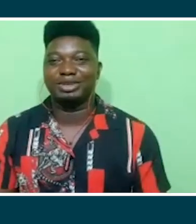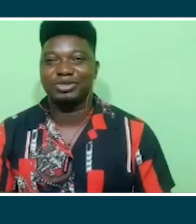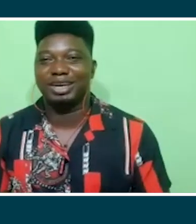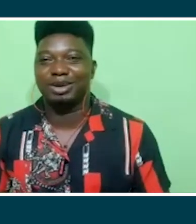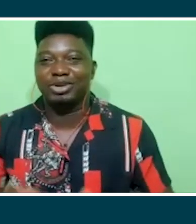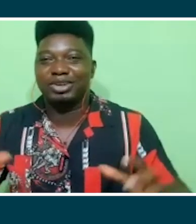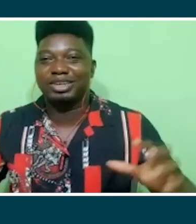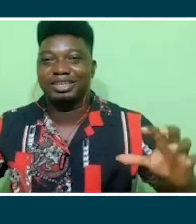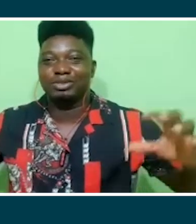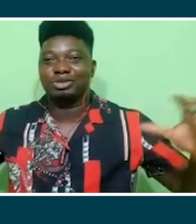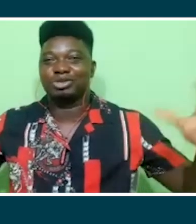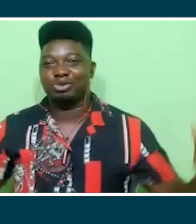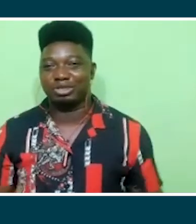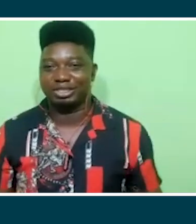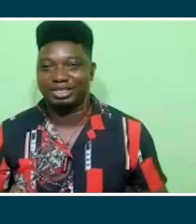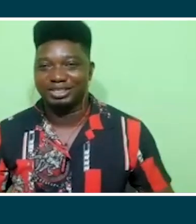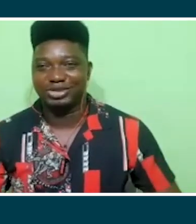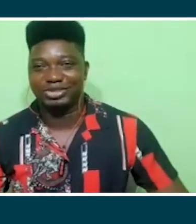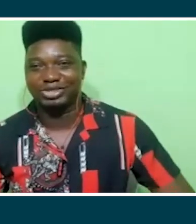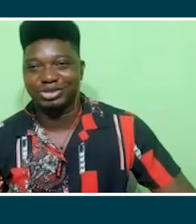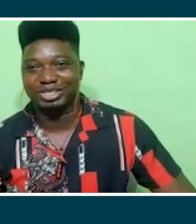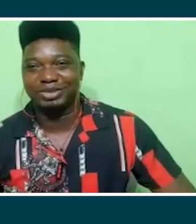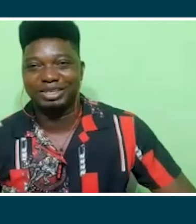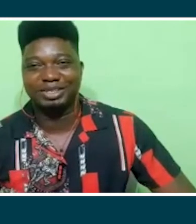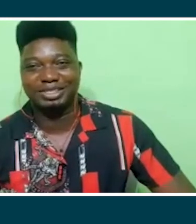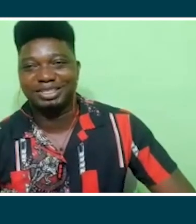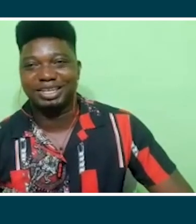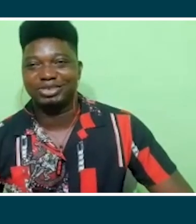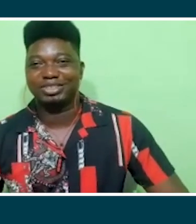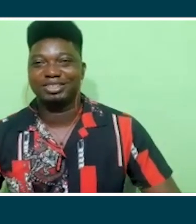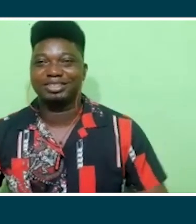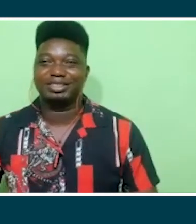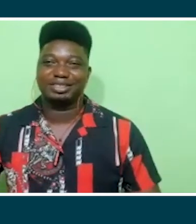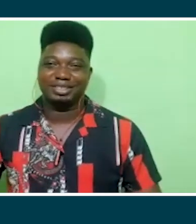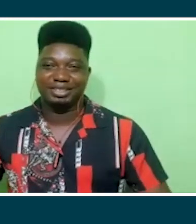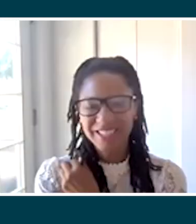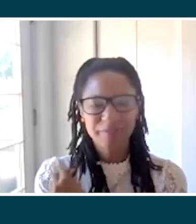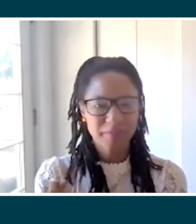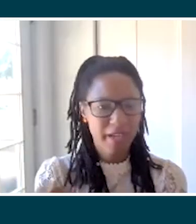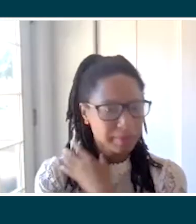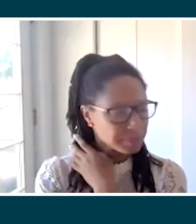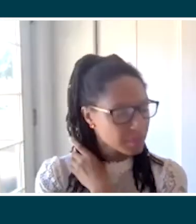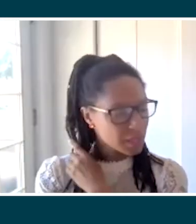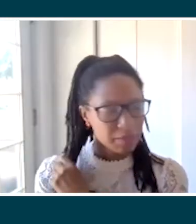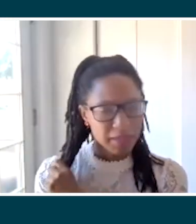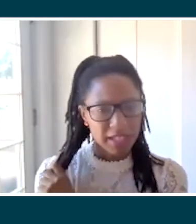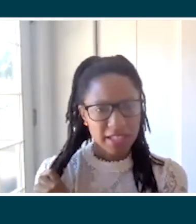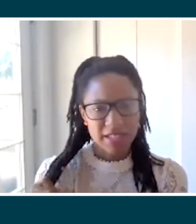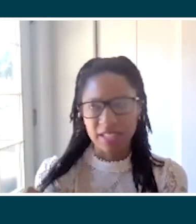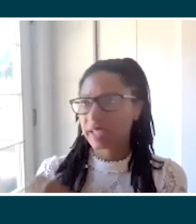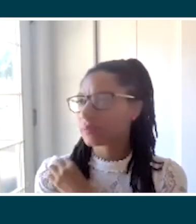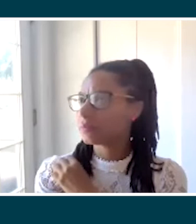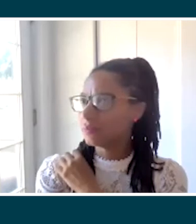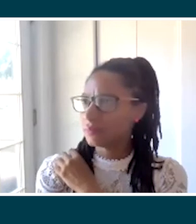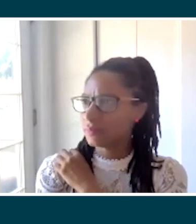Actually, I'm not really in the mood to talk much. So I just want to chip in a bit. Thank you. Yeah.